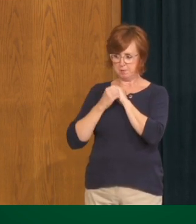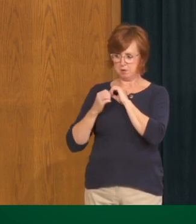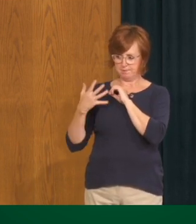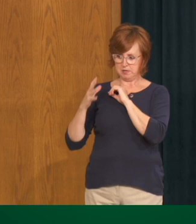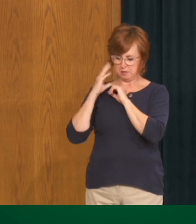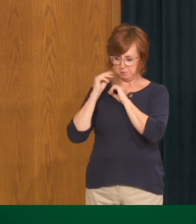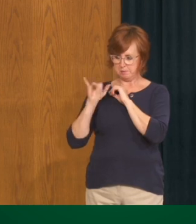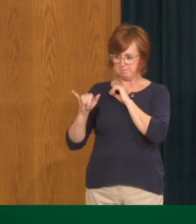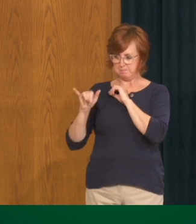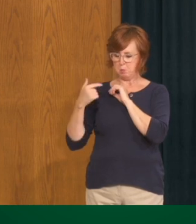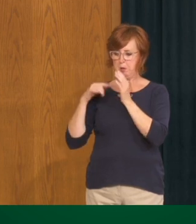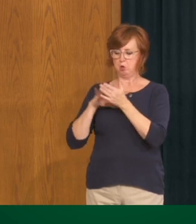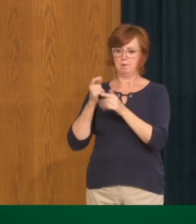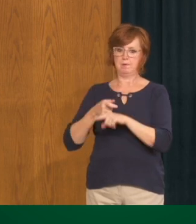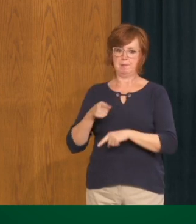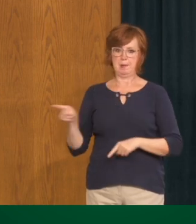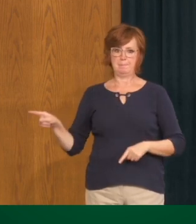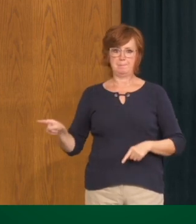having schools open.